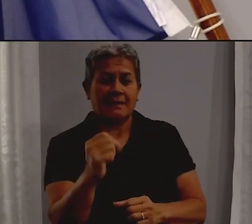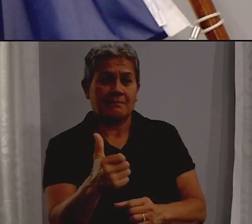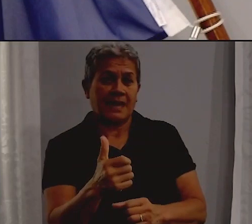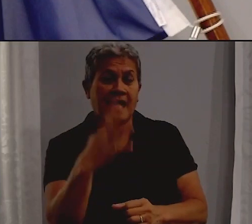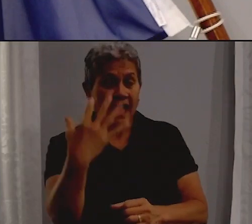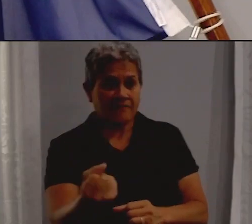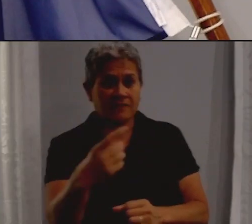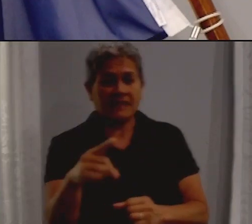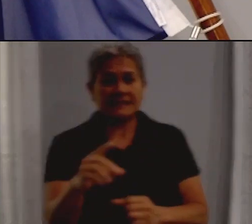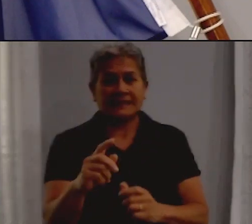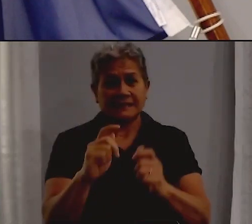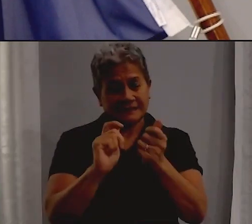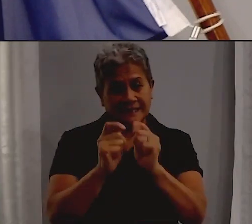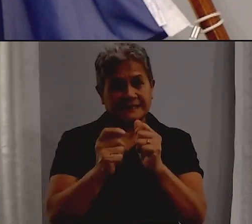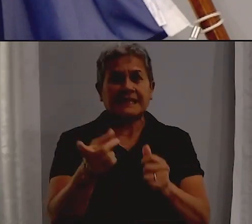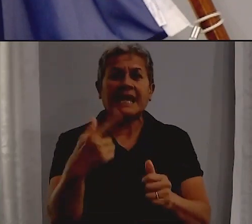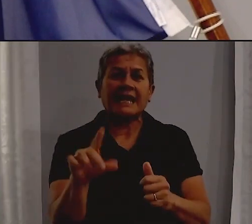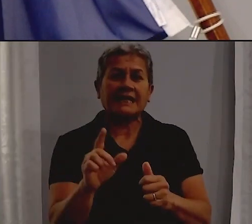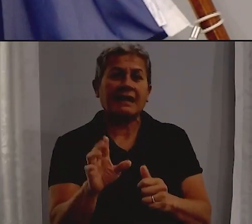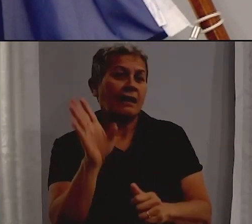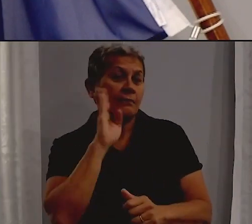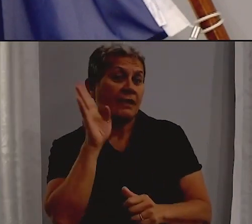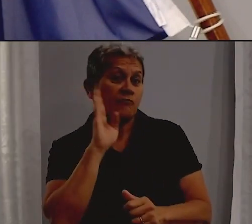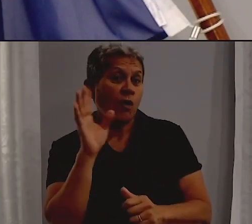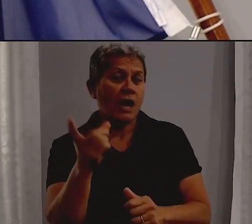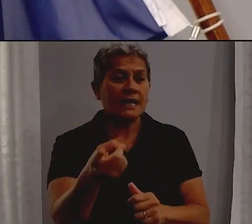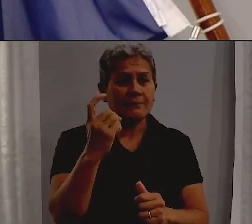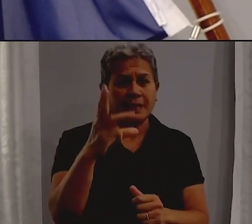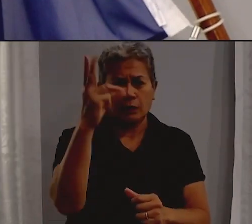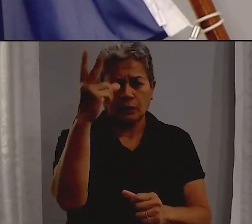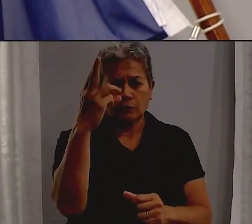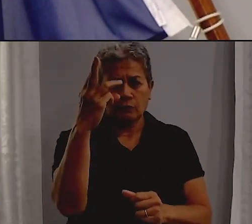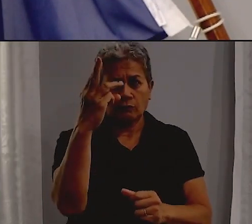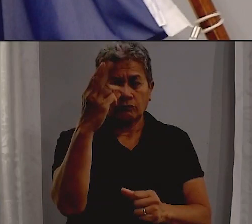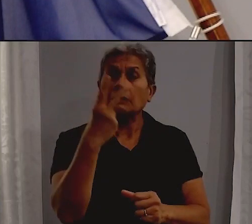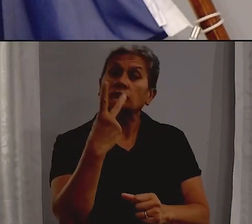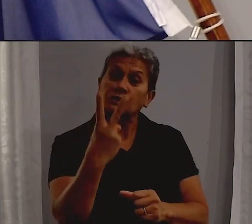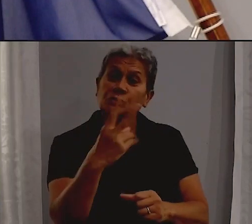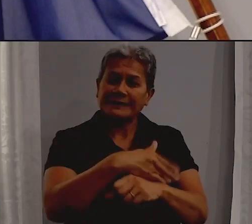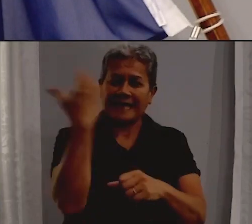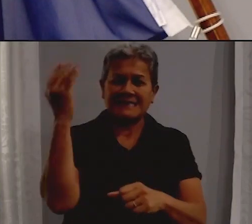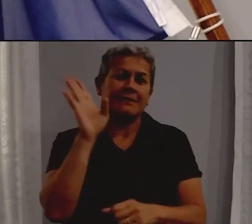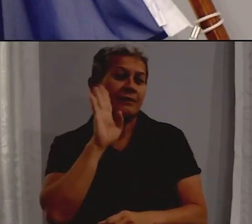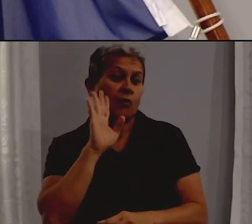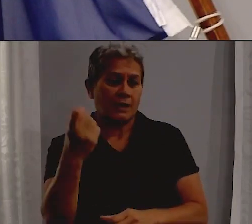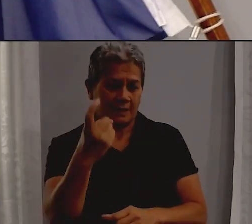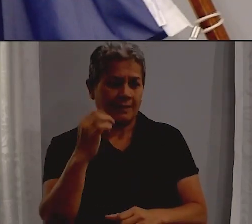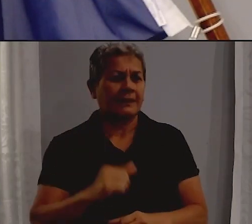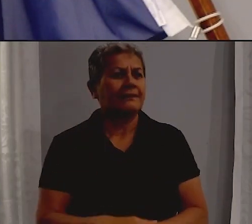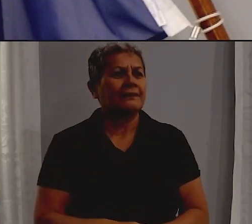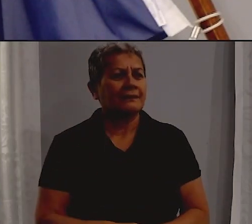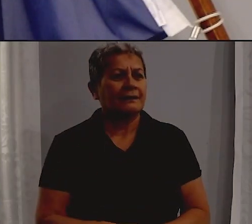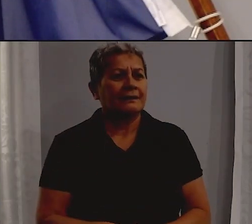Islands. In addition to the above, Group 1, the tourists, may only enter the country if they are